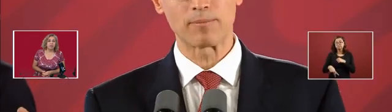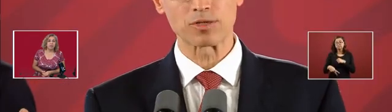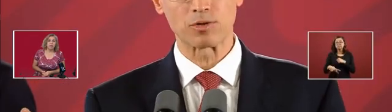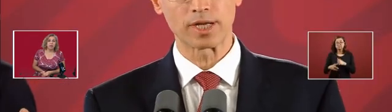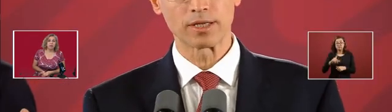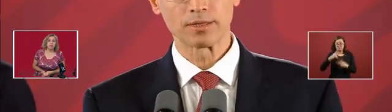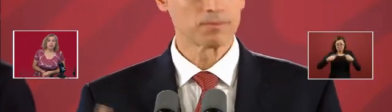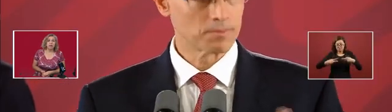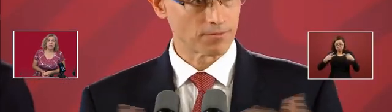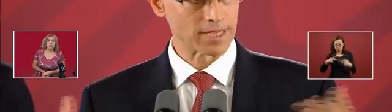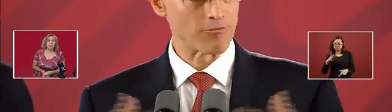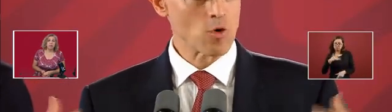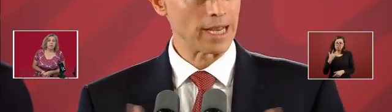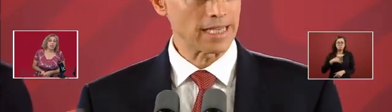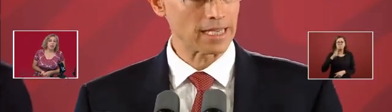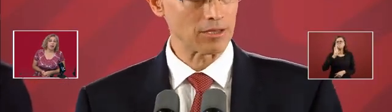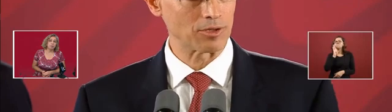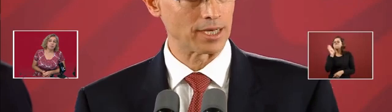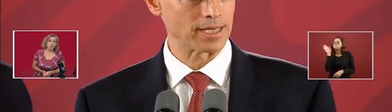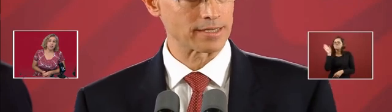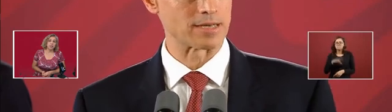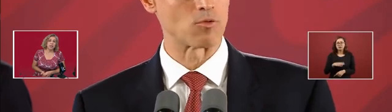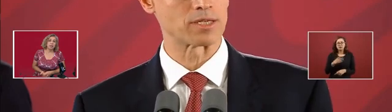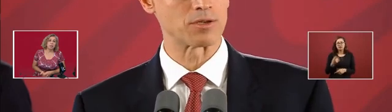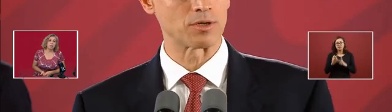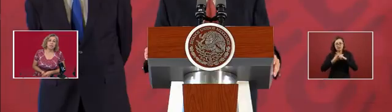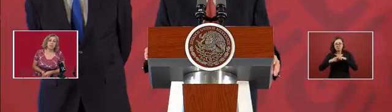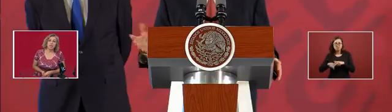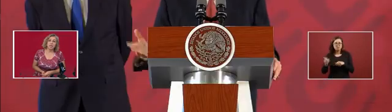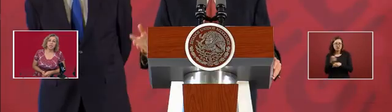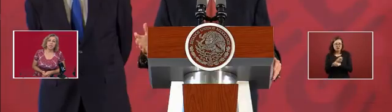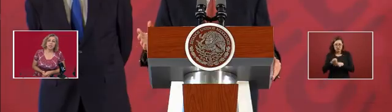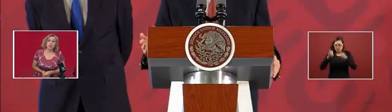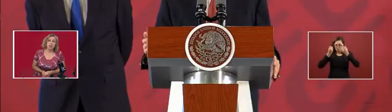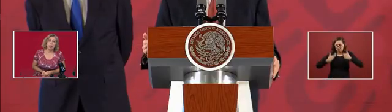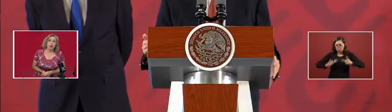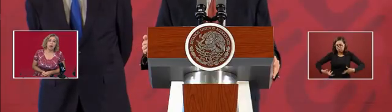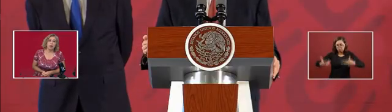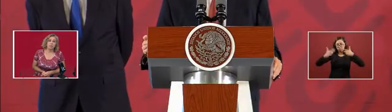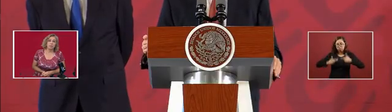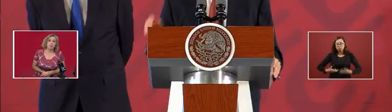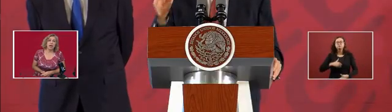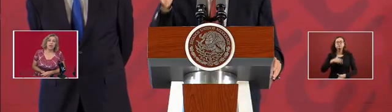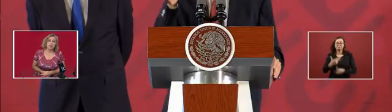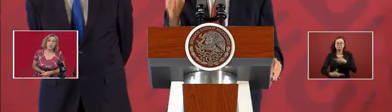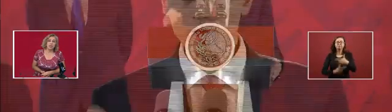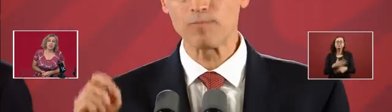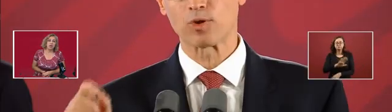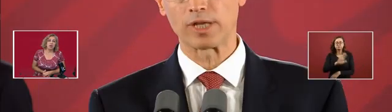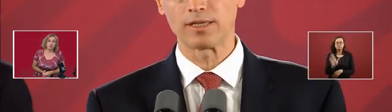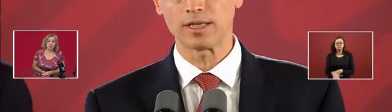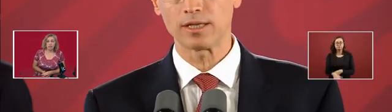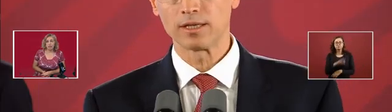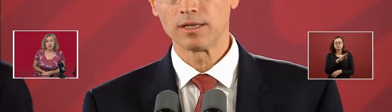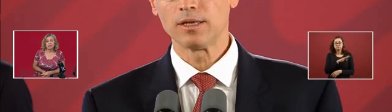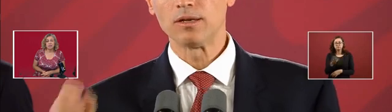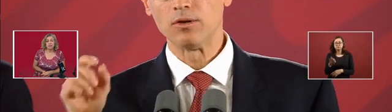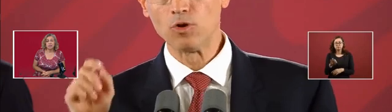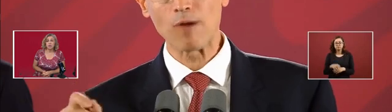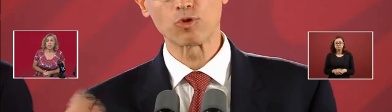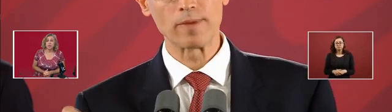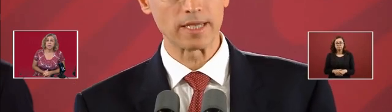you can get hemorrhage, and your feet get swollen and your face gets swollen if it gets to that